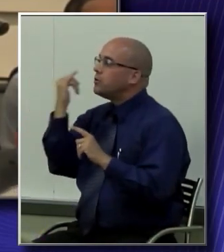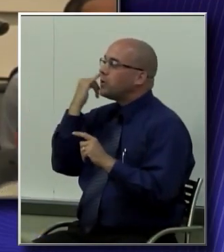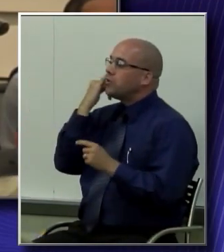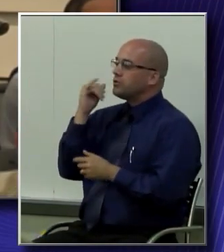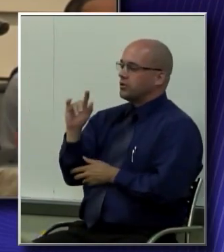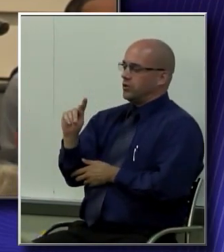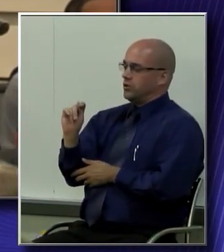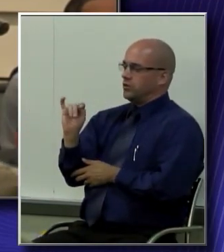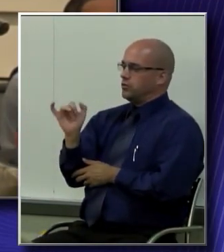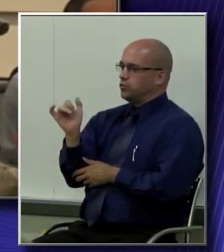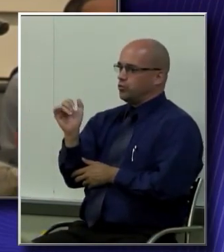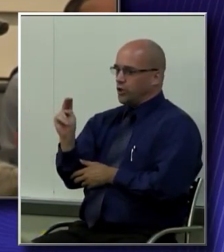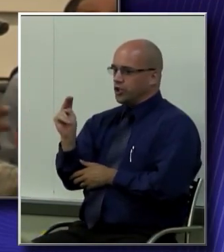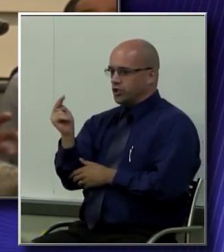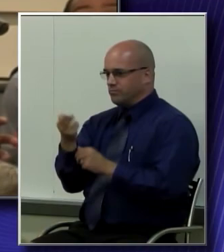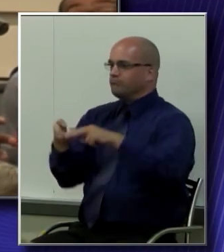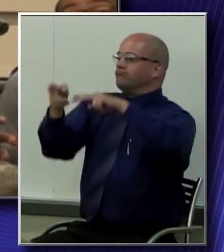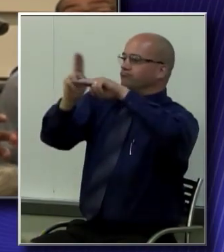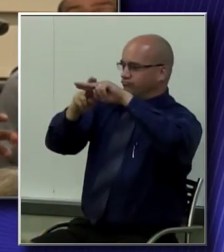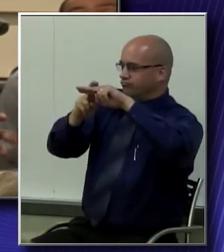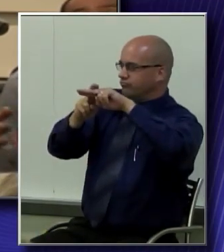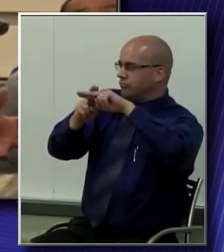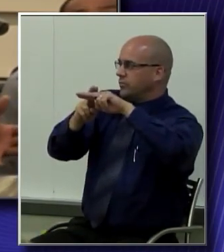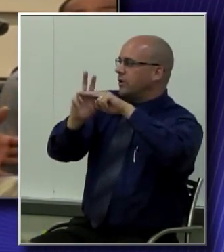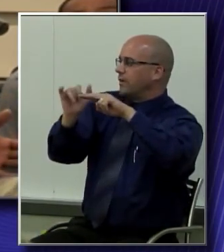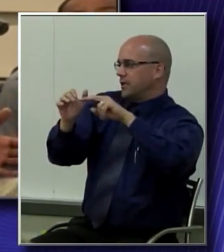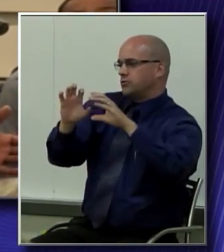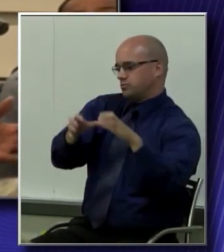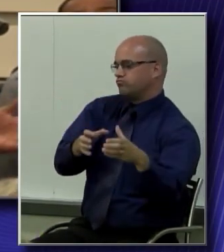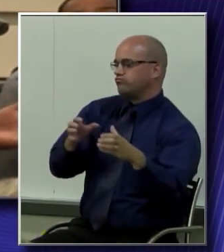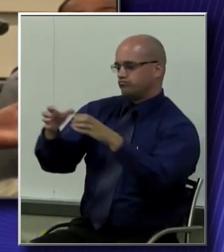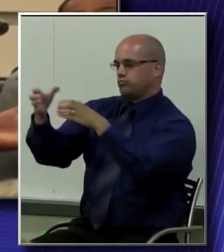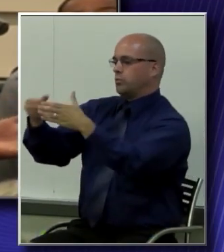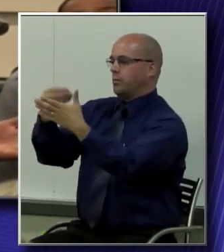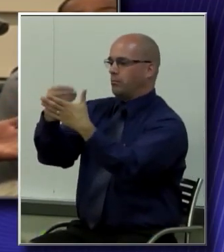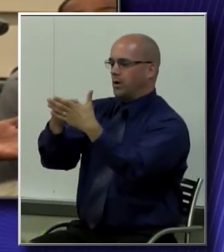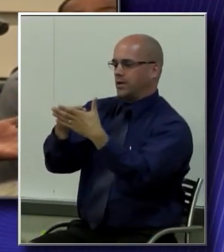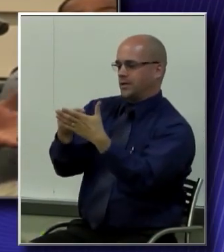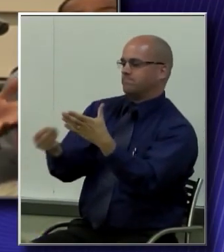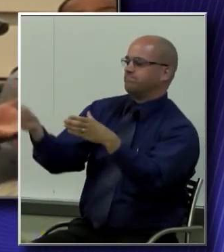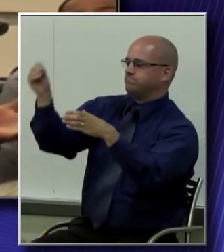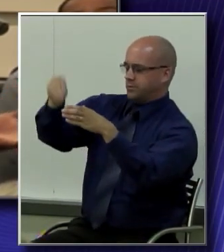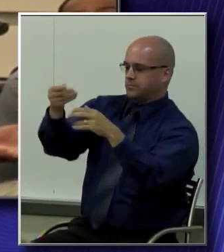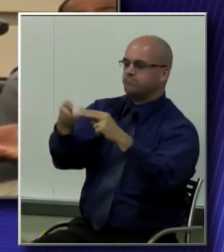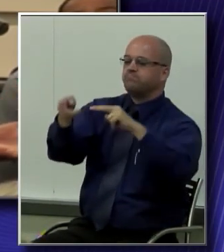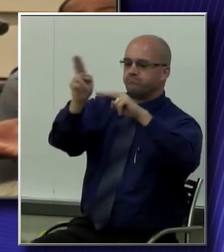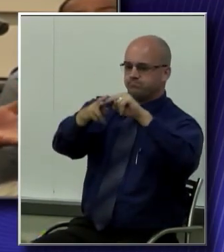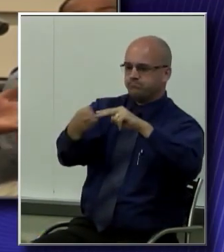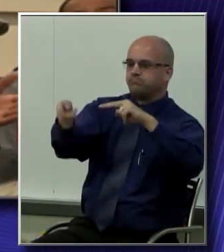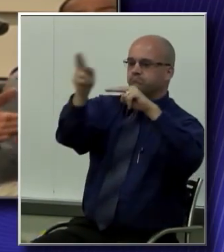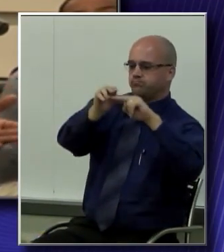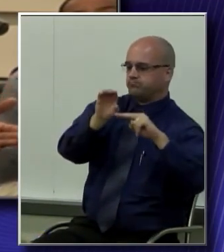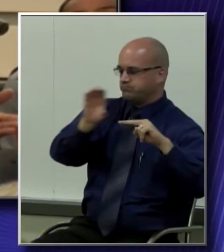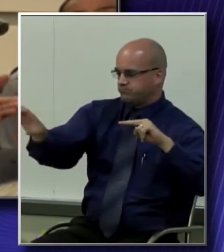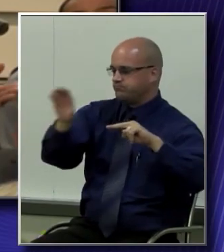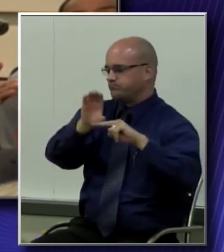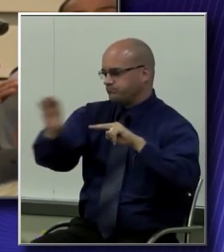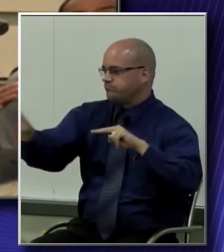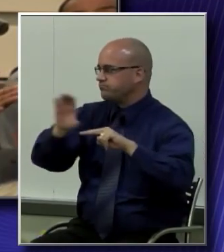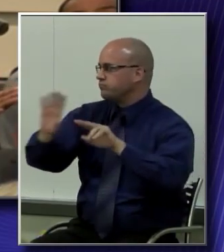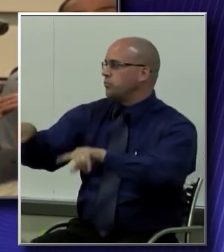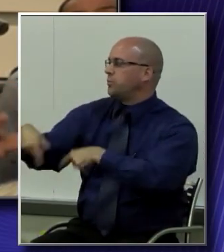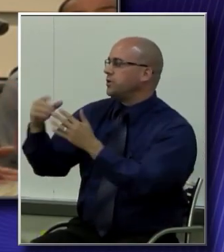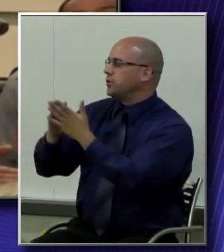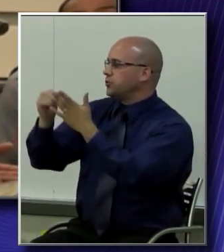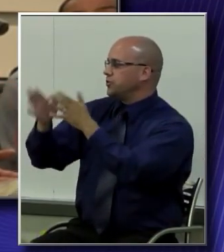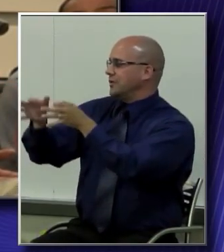increase should be put into a pool of money until the student reaches or declares their major, and then the funding goes to